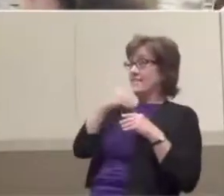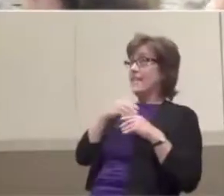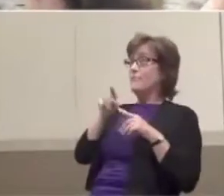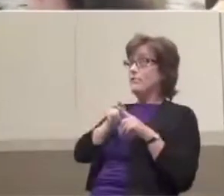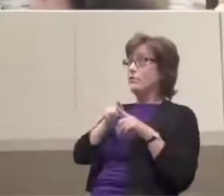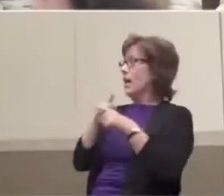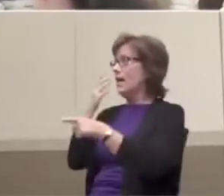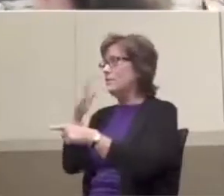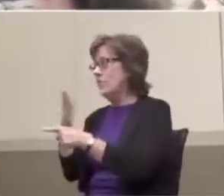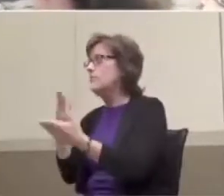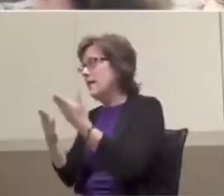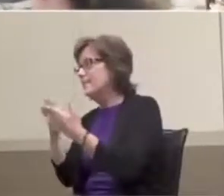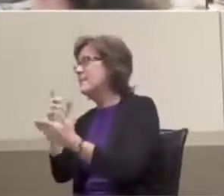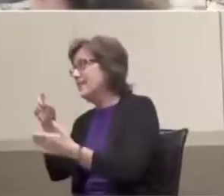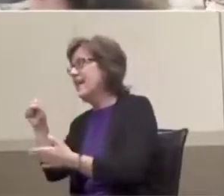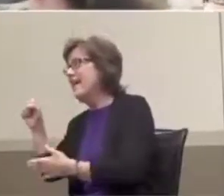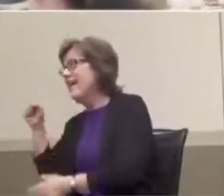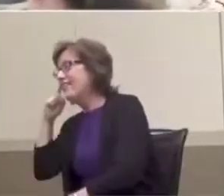so.